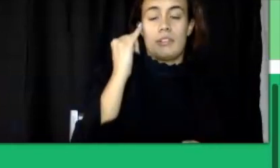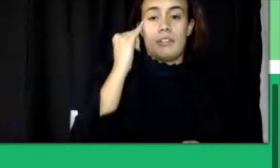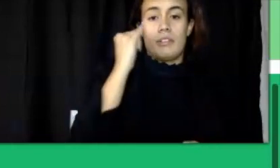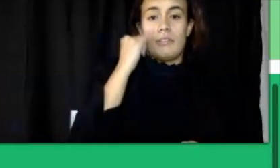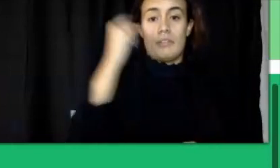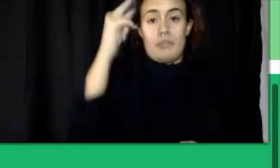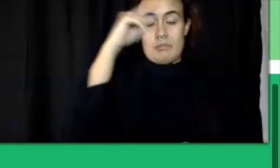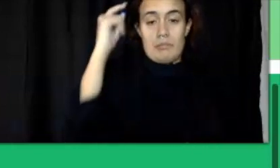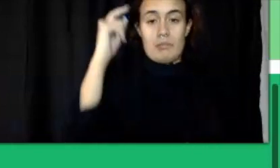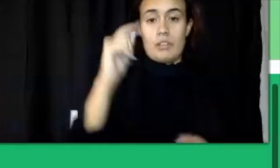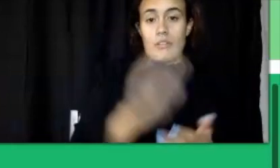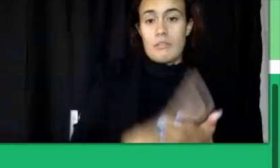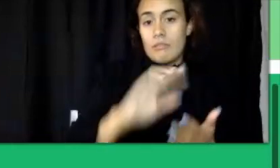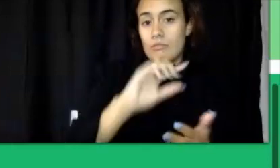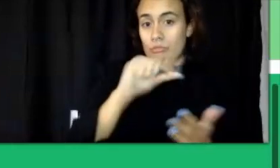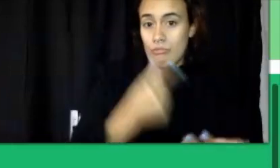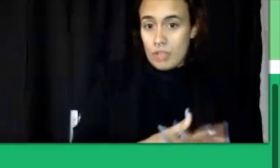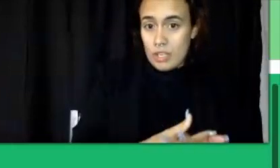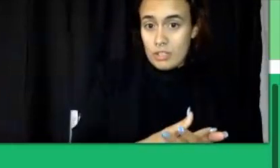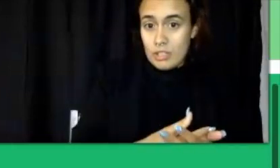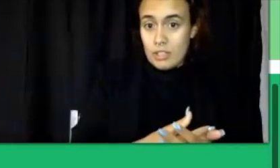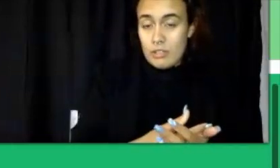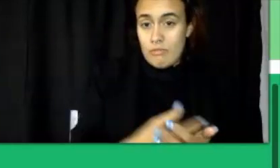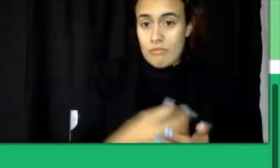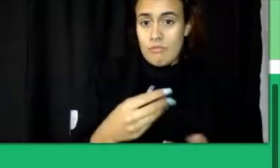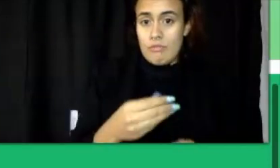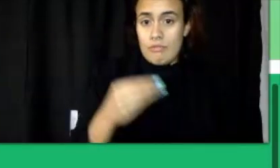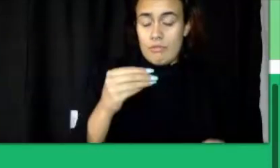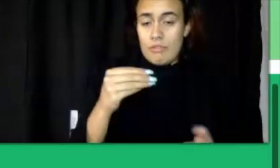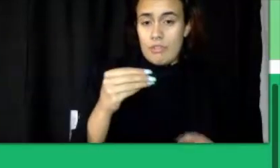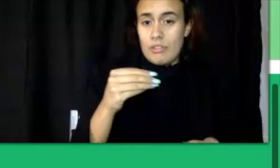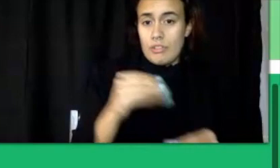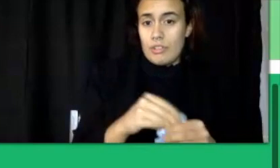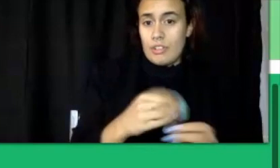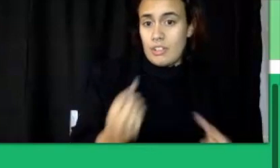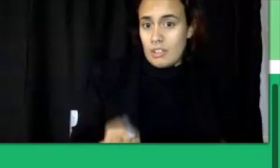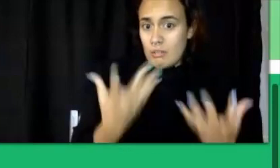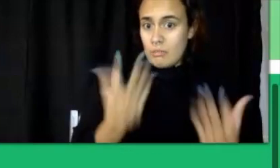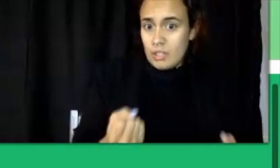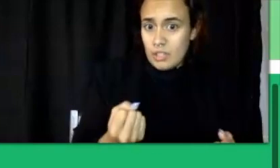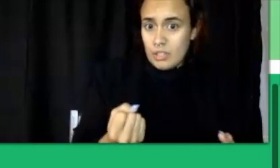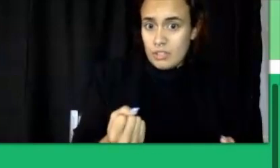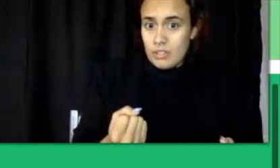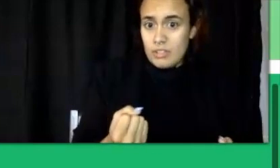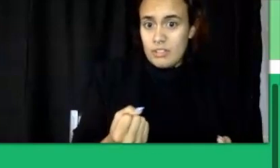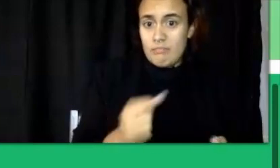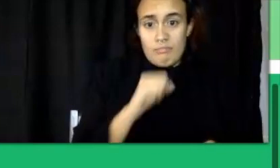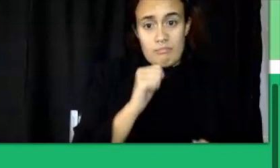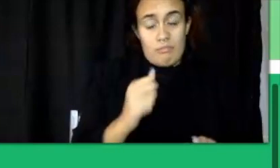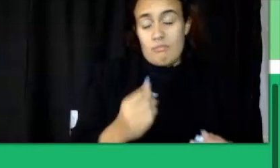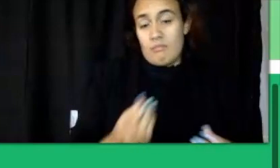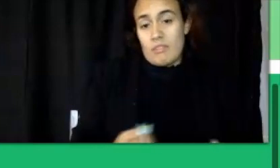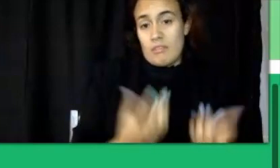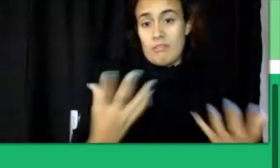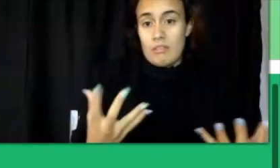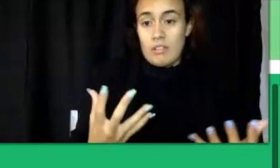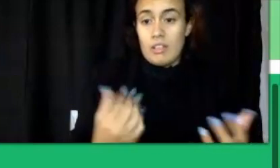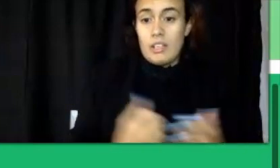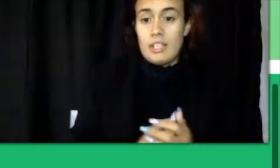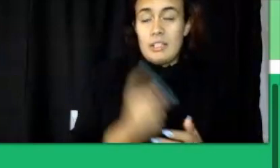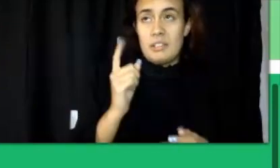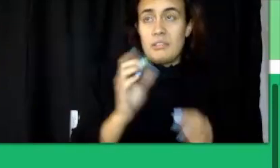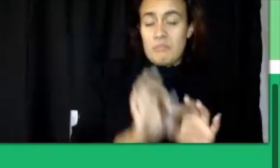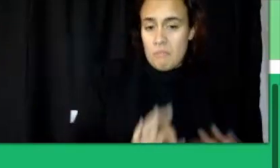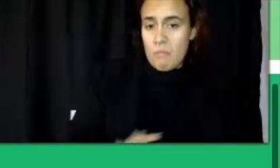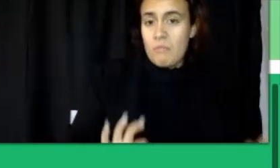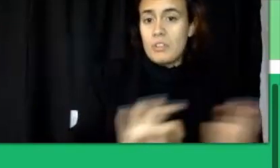college graduate specifically and you make under $125,000, I believe it's like total debt cancellation. Because I think that's really one important